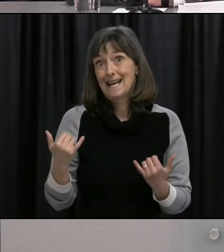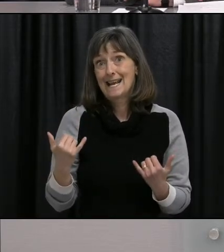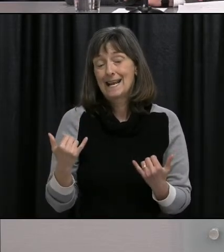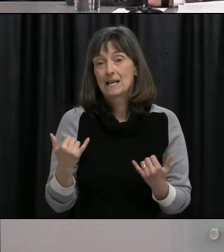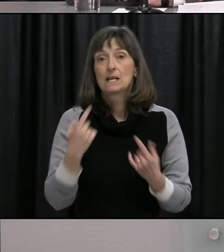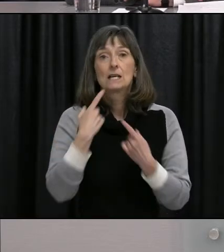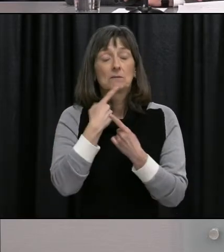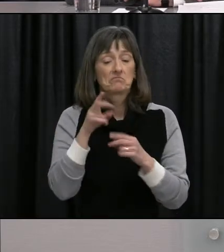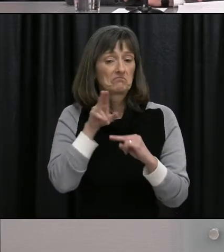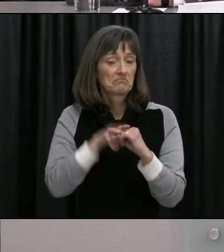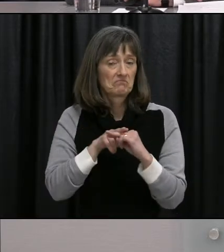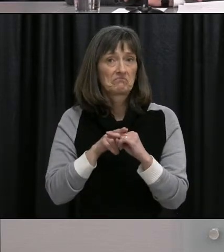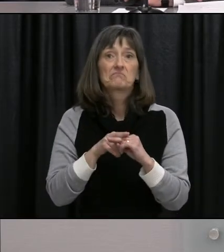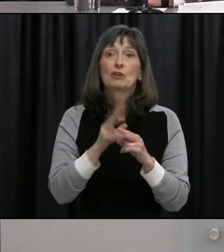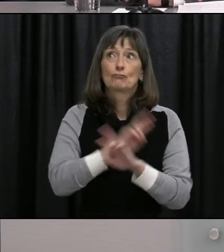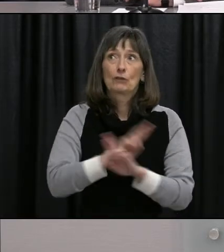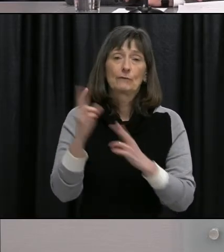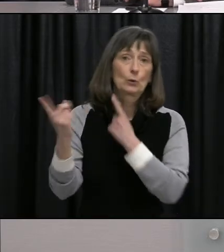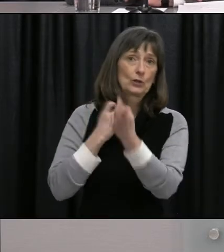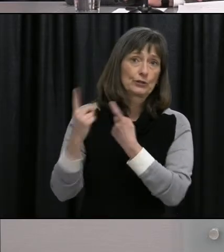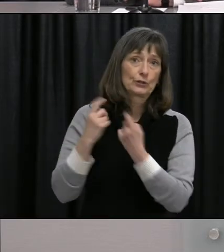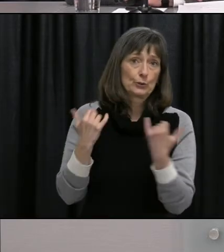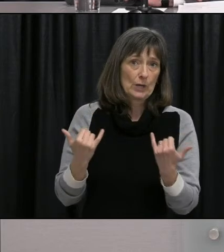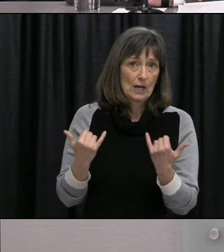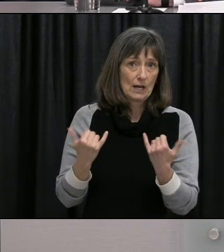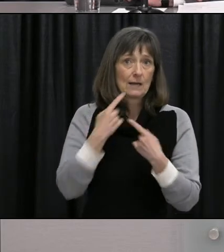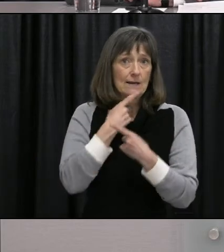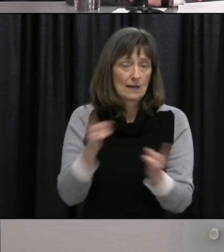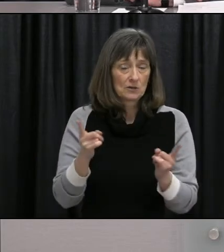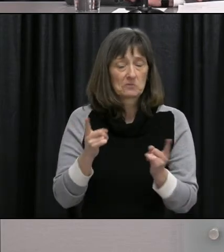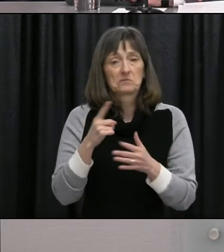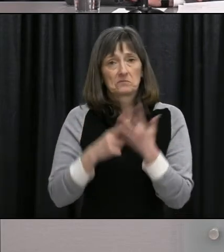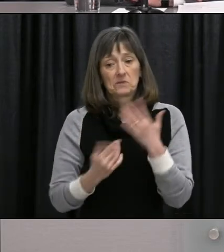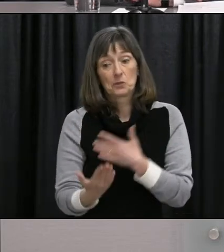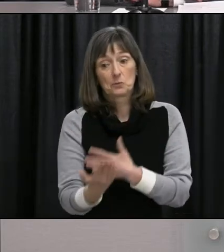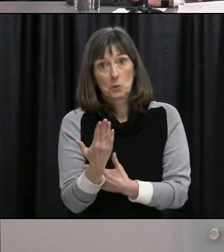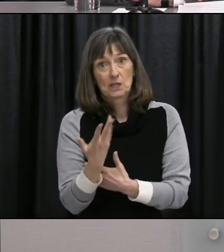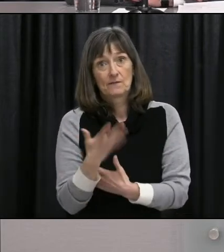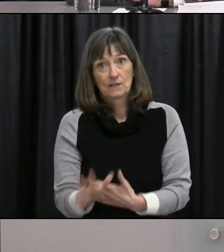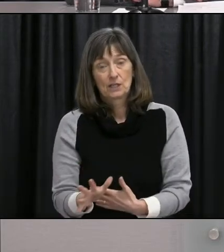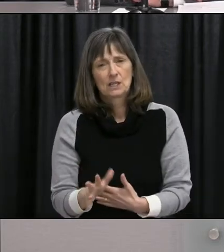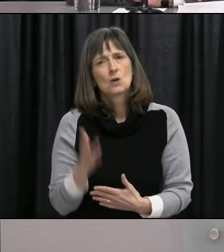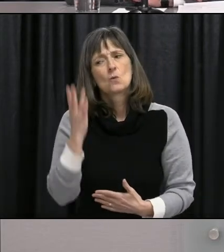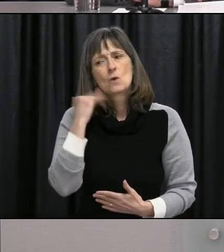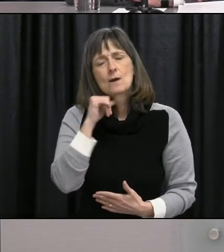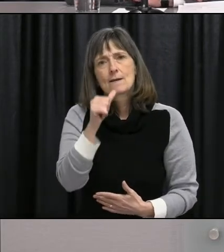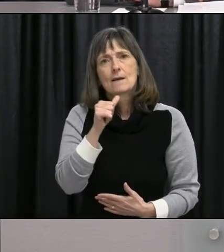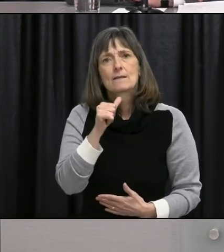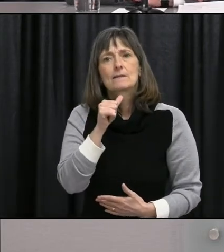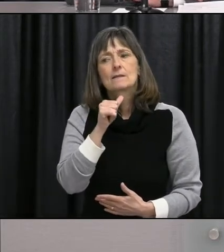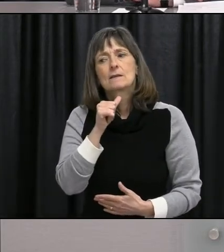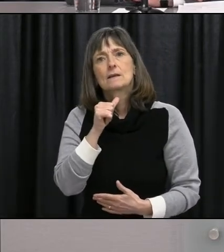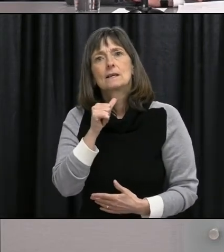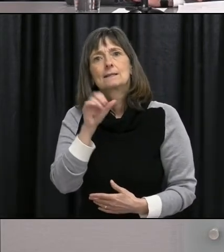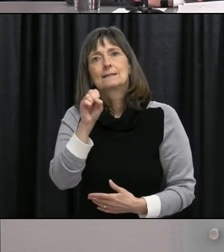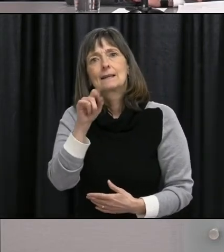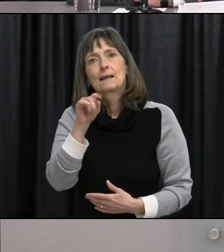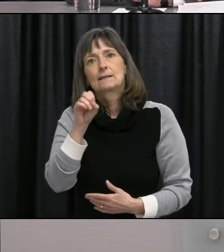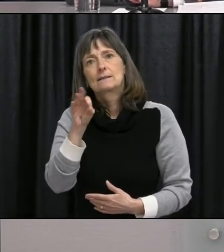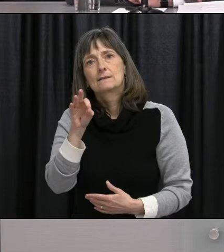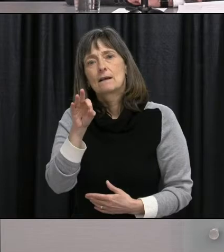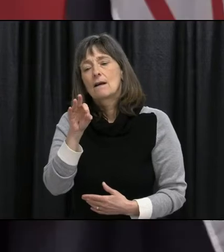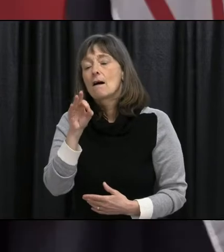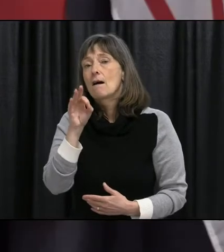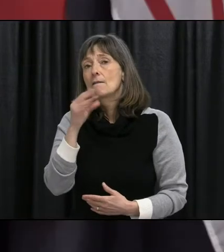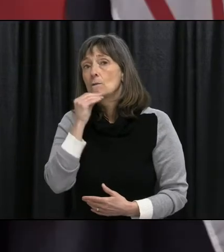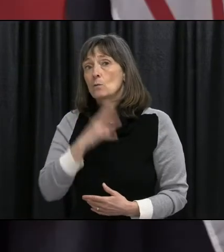is avoiding interviews about domestic violence during the pandemic? Why don't you invite her to attend the briefings next week?